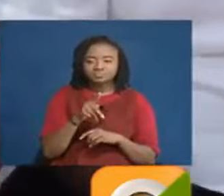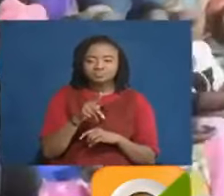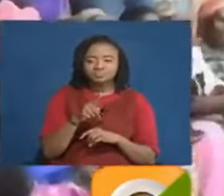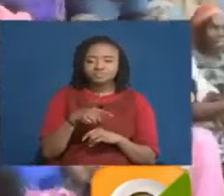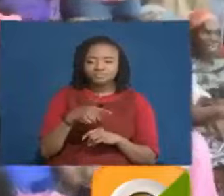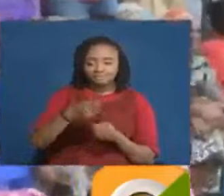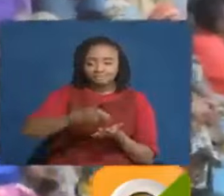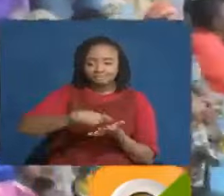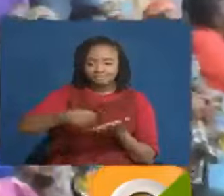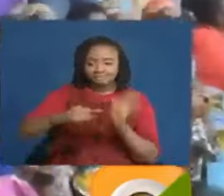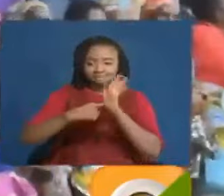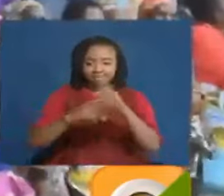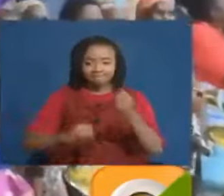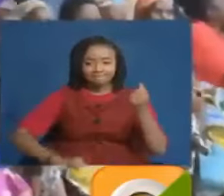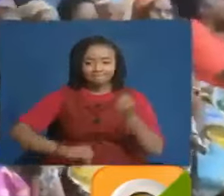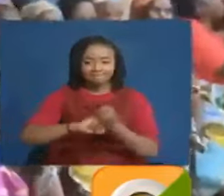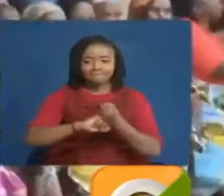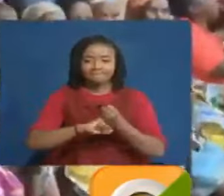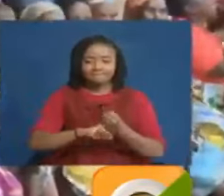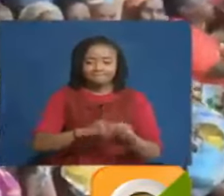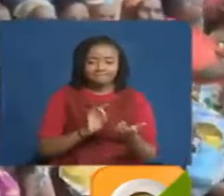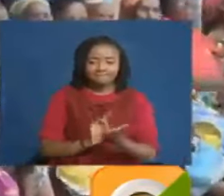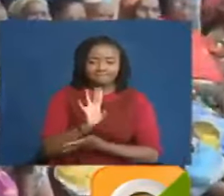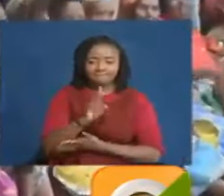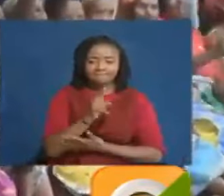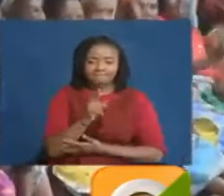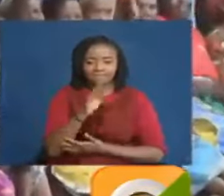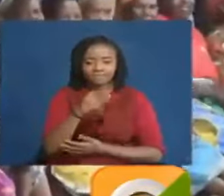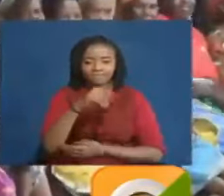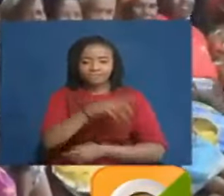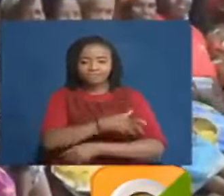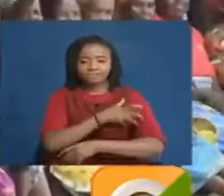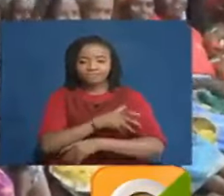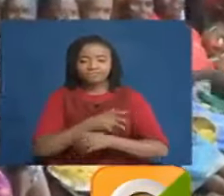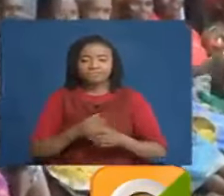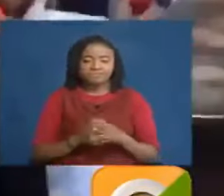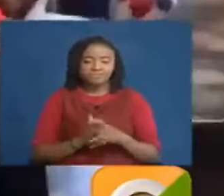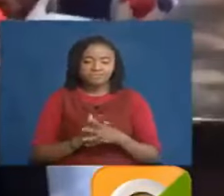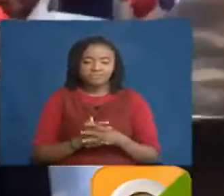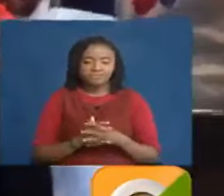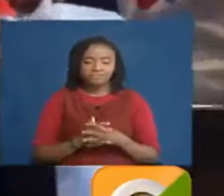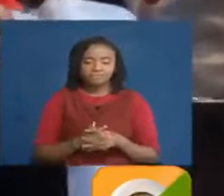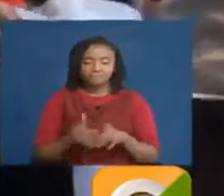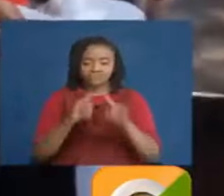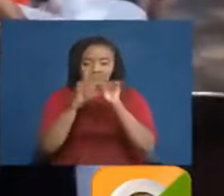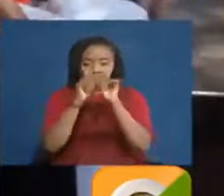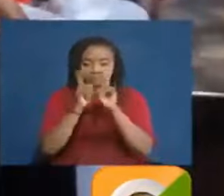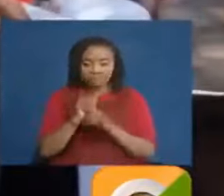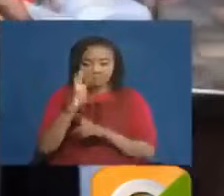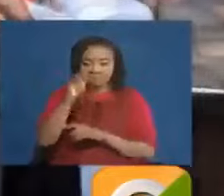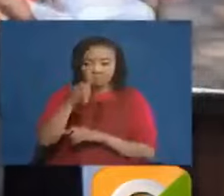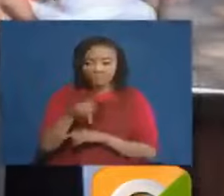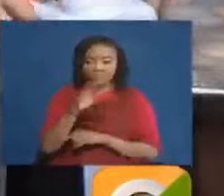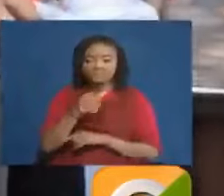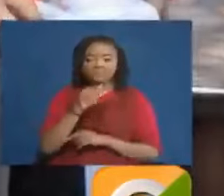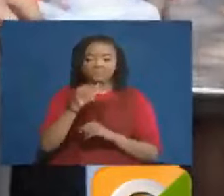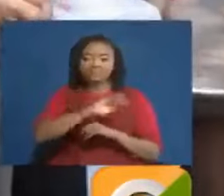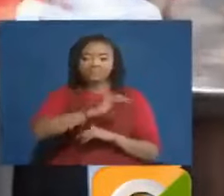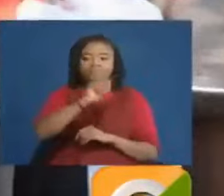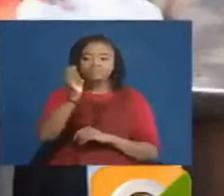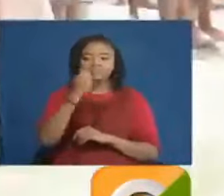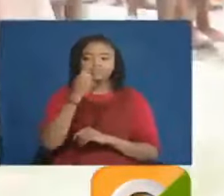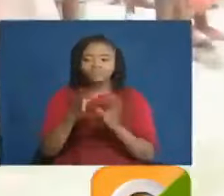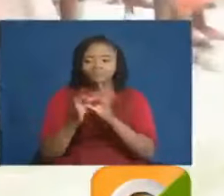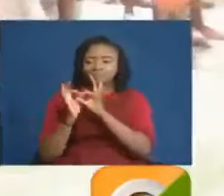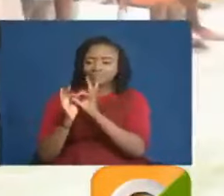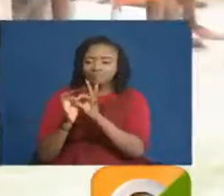in support of the motion to yank him from the seat of power. Legislators from Mount Kenya, allied to President William